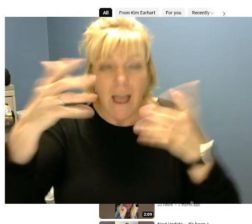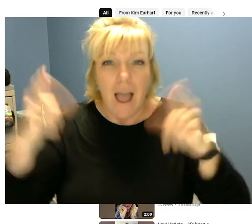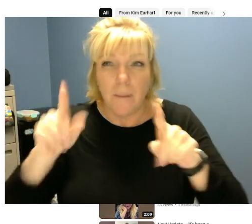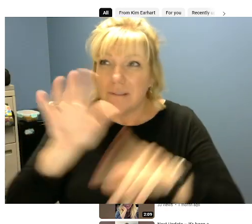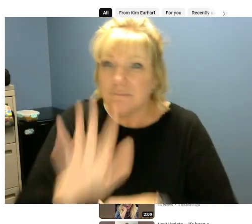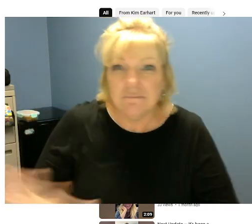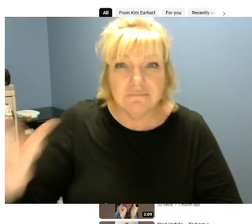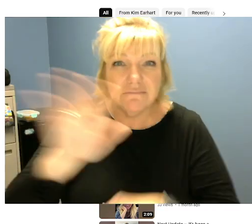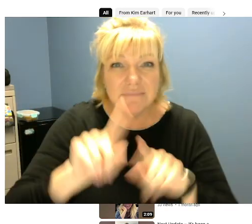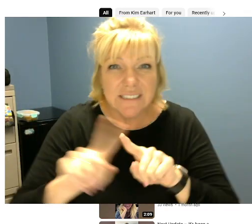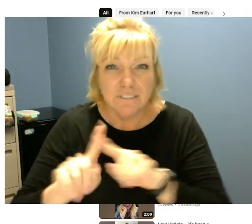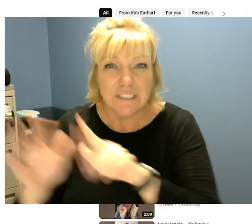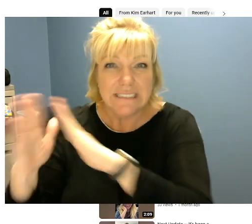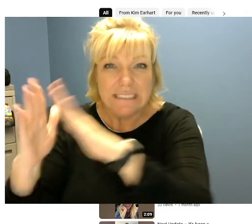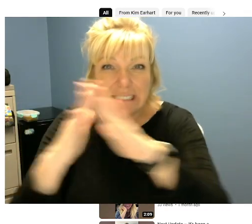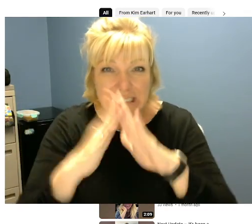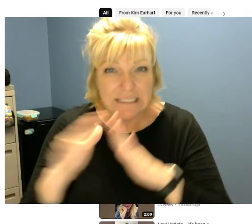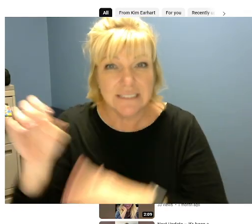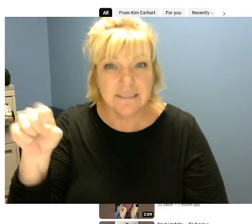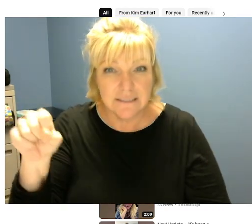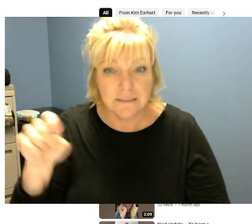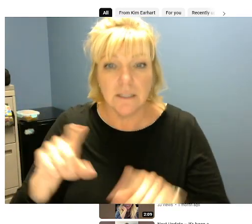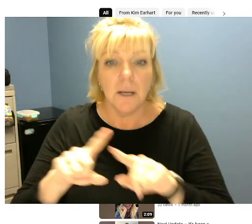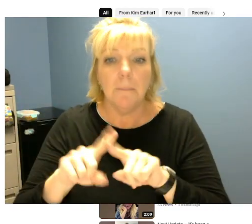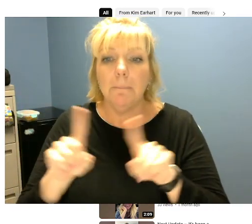but it's a